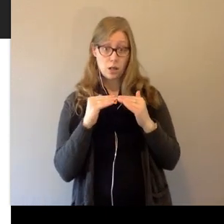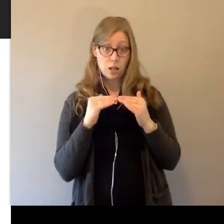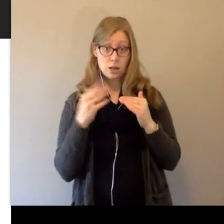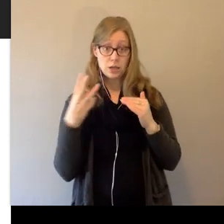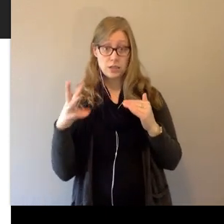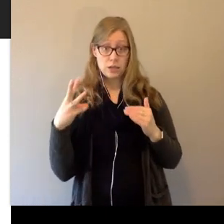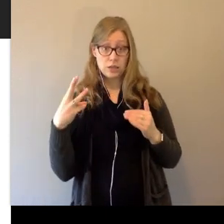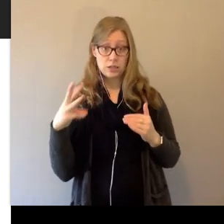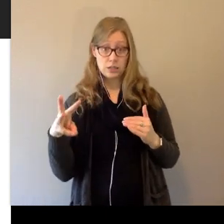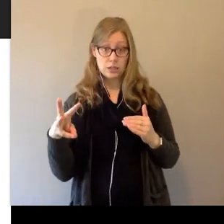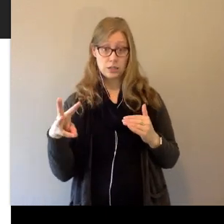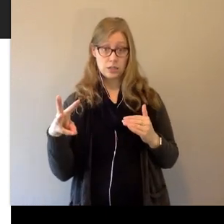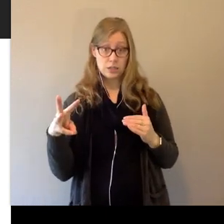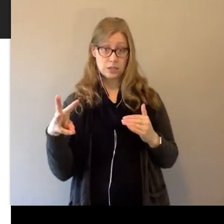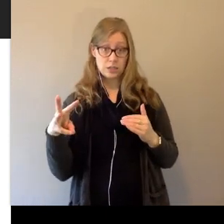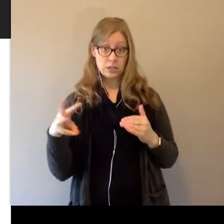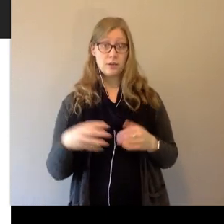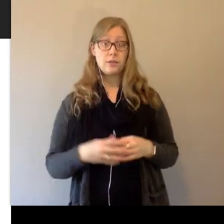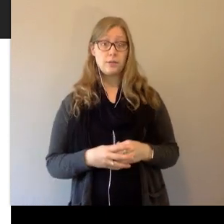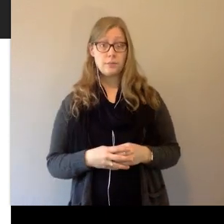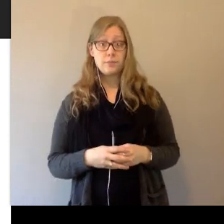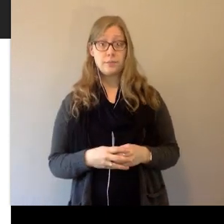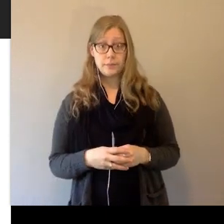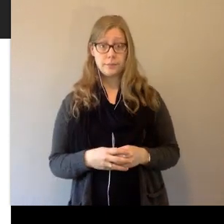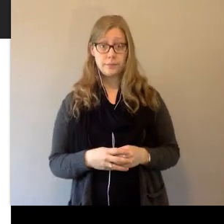is 16.